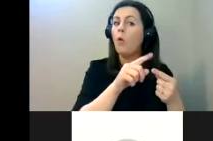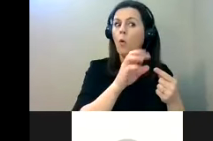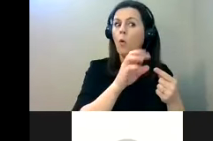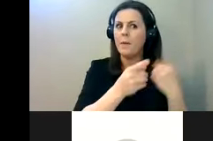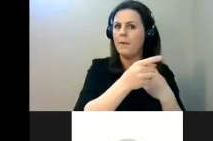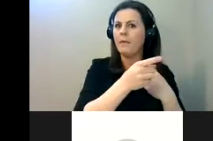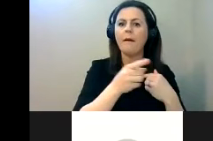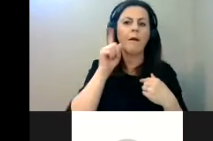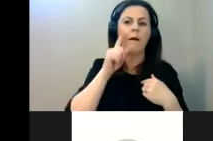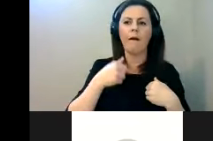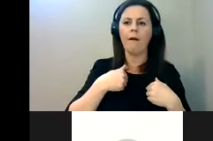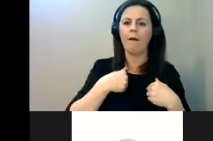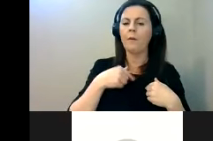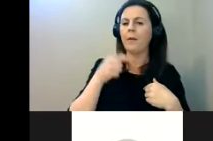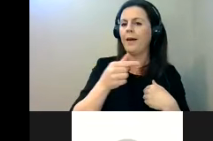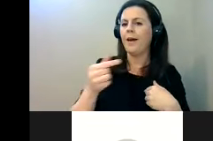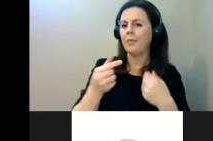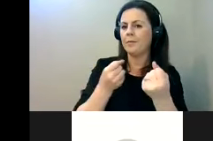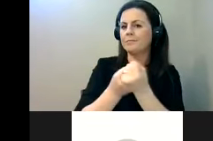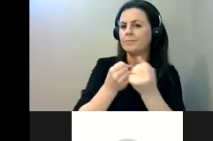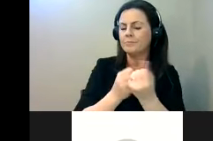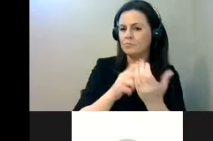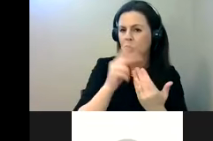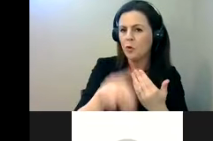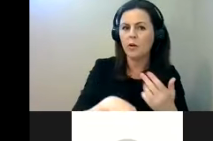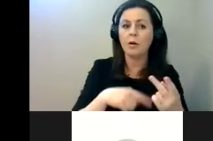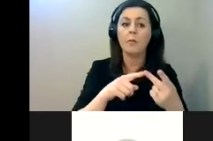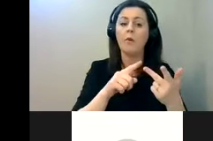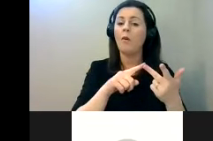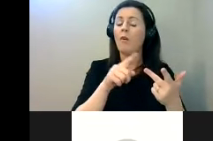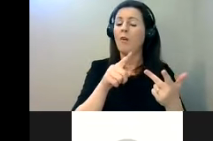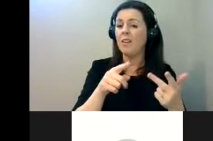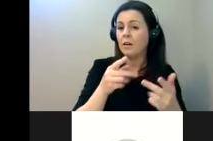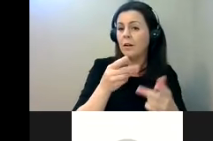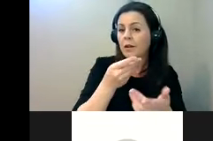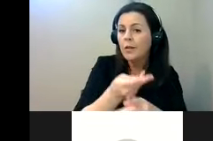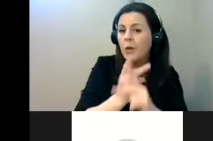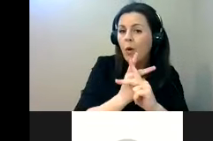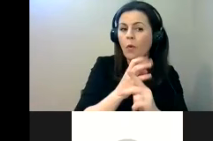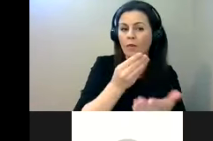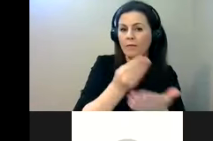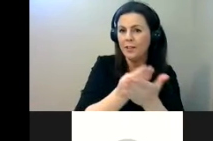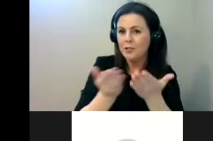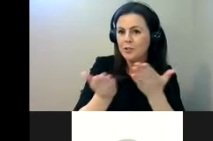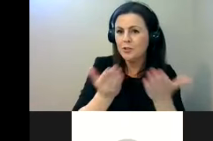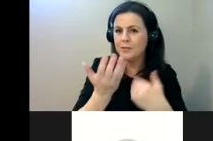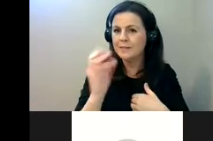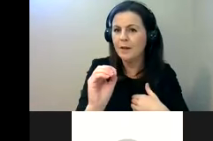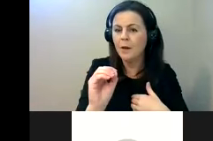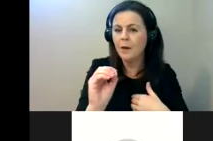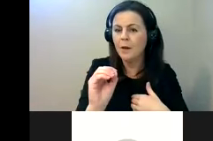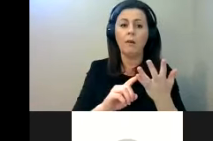programs, as well as impersonating loan and financial service companies offering